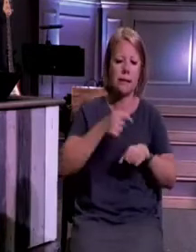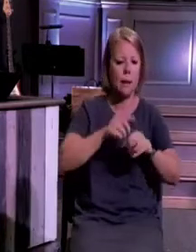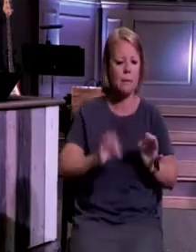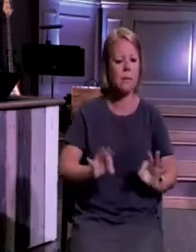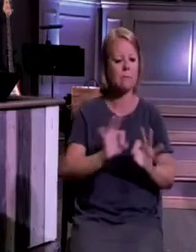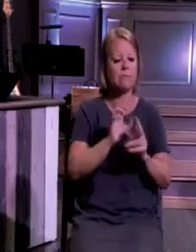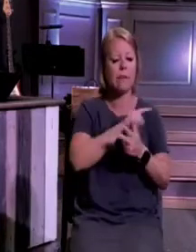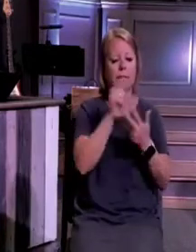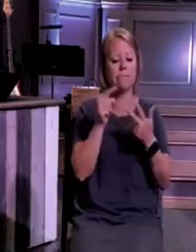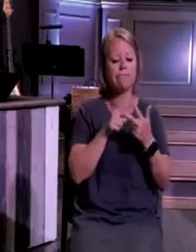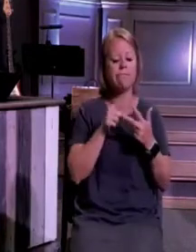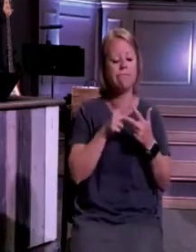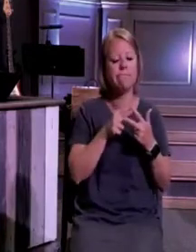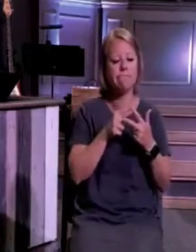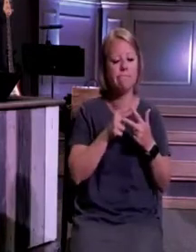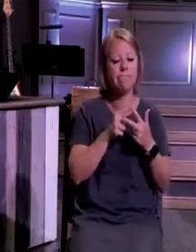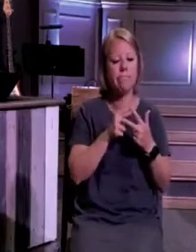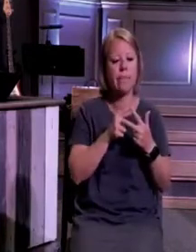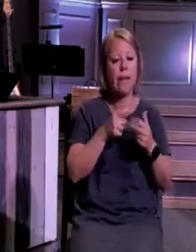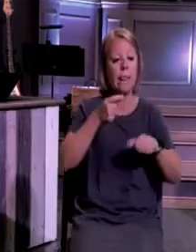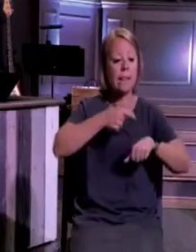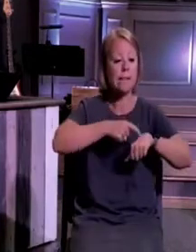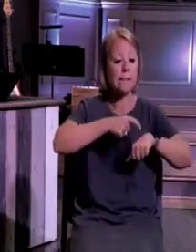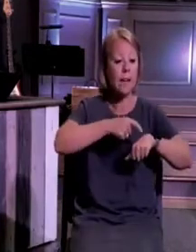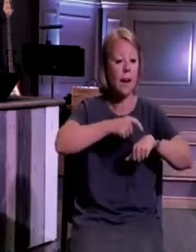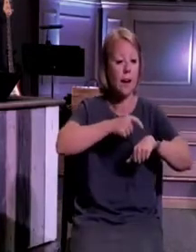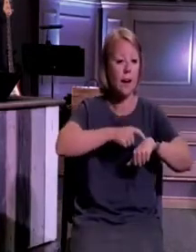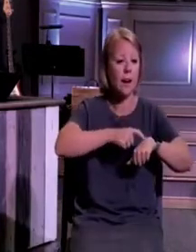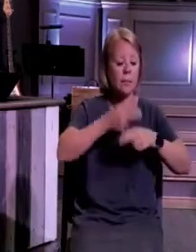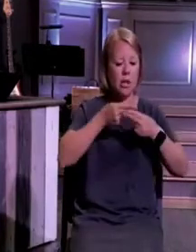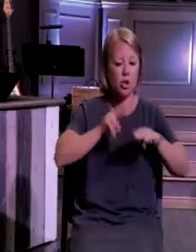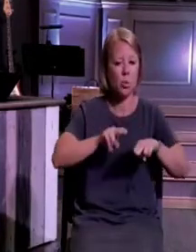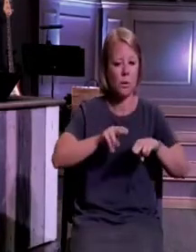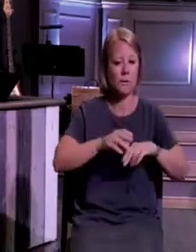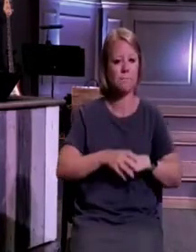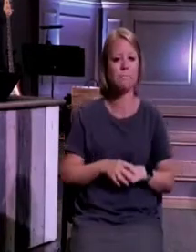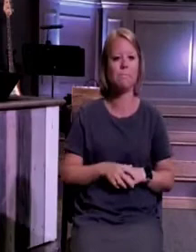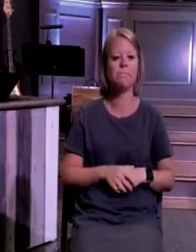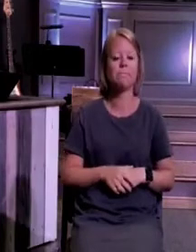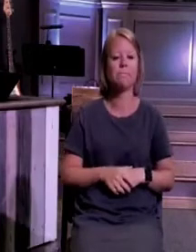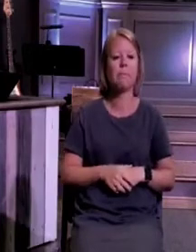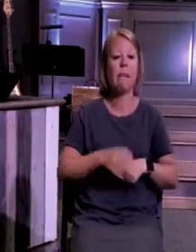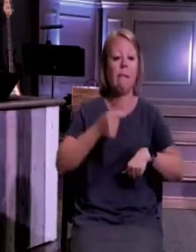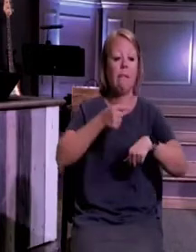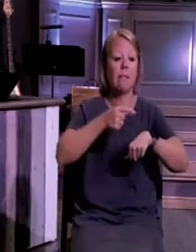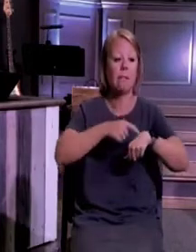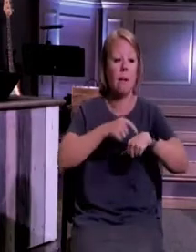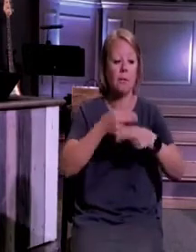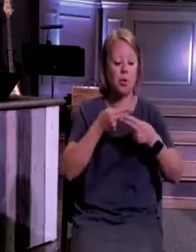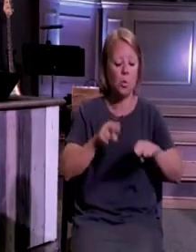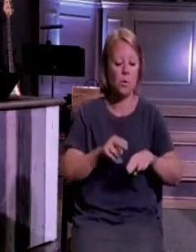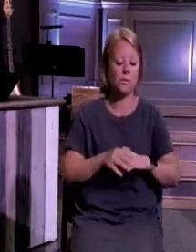said to me the second thing. He said, the time is short. The time is short.